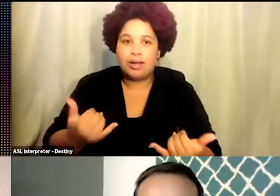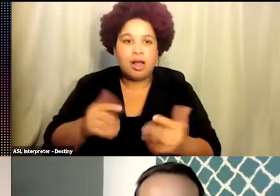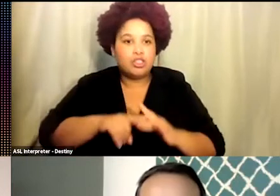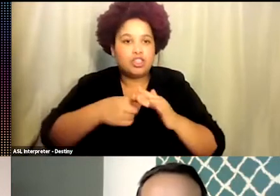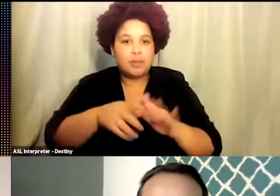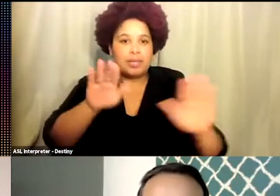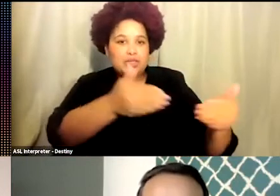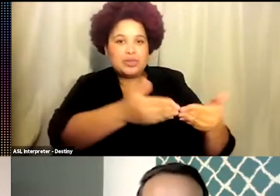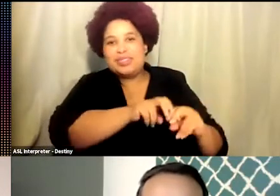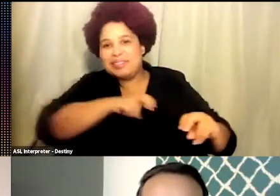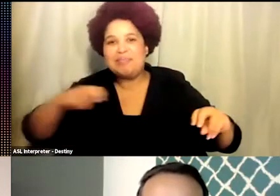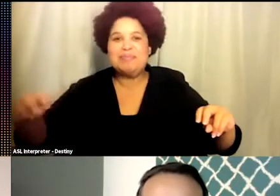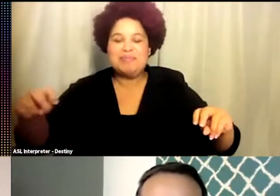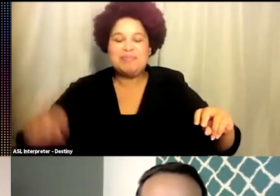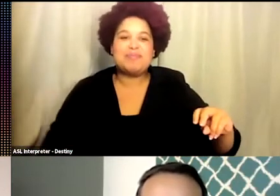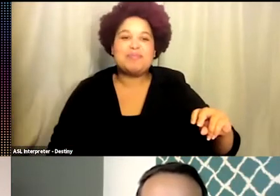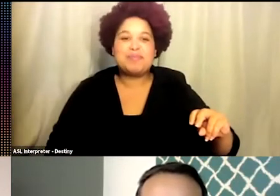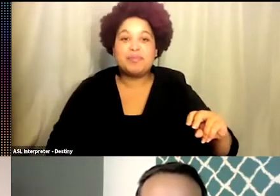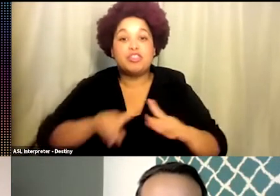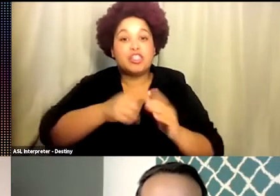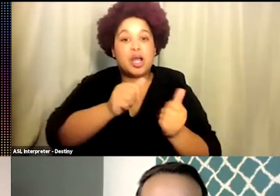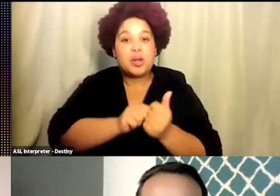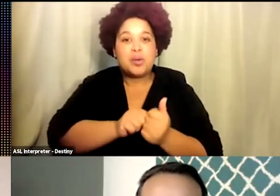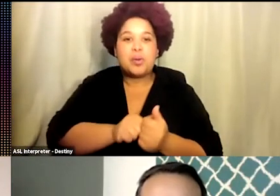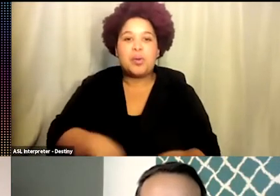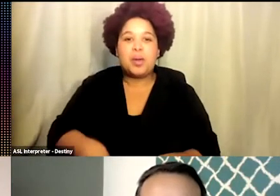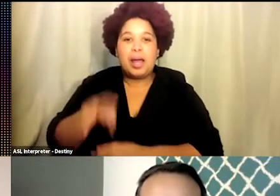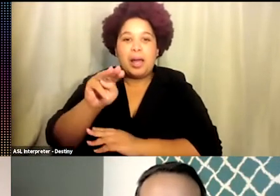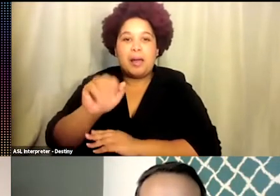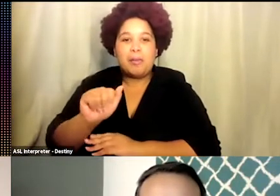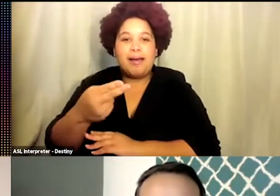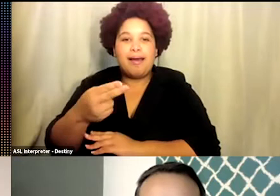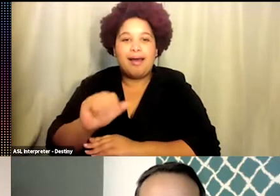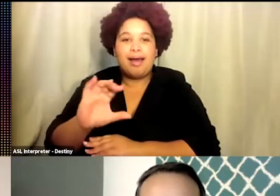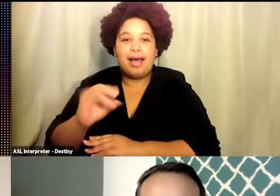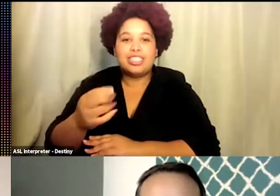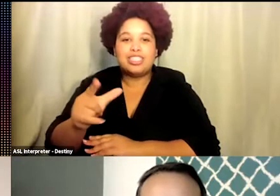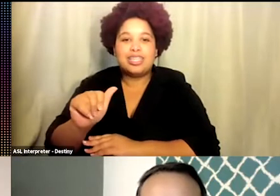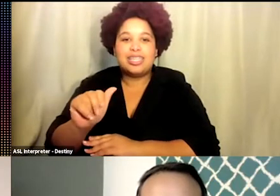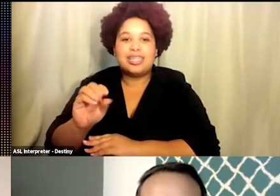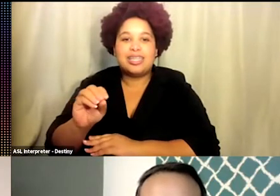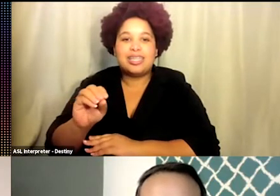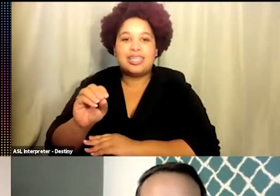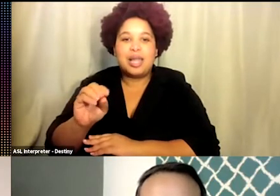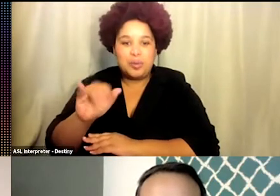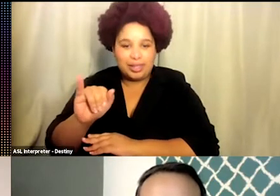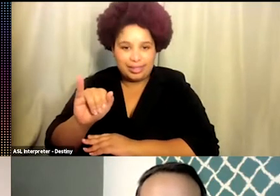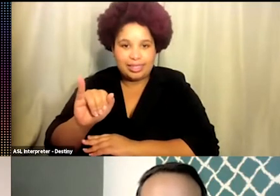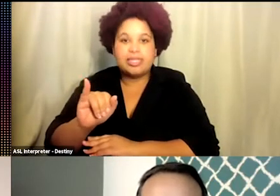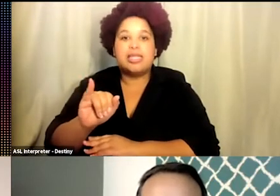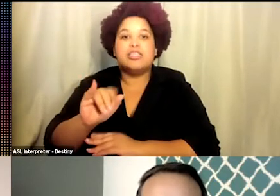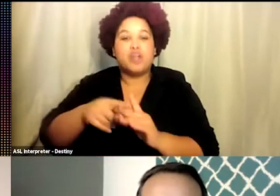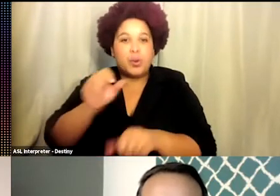by introducing our panelists first. I want to start with Maha Chehlaouhi, who began her career as an actress. Post